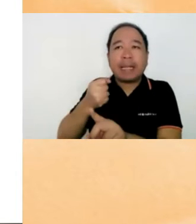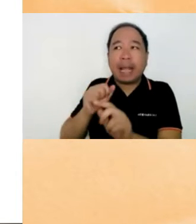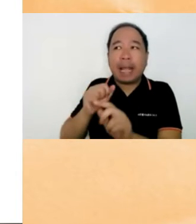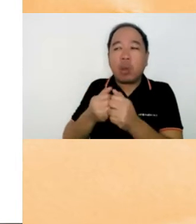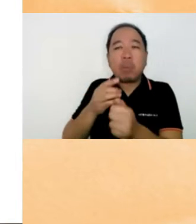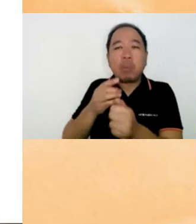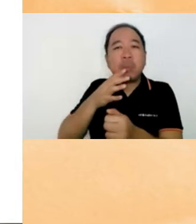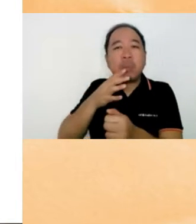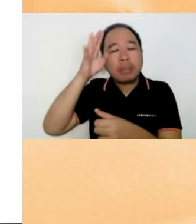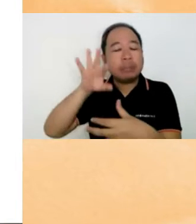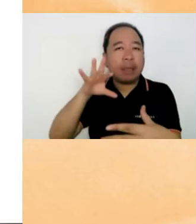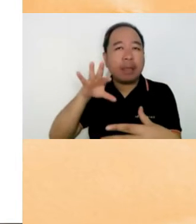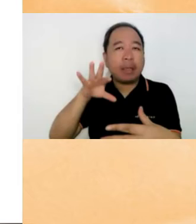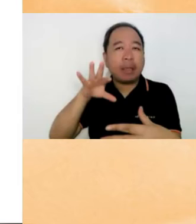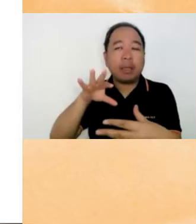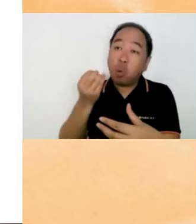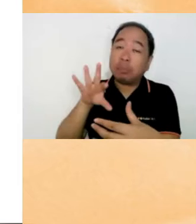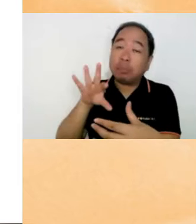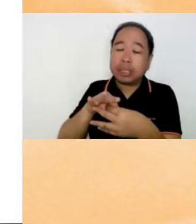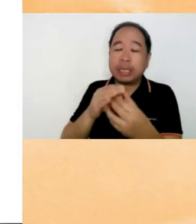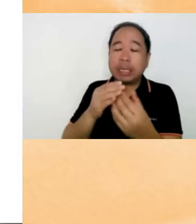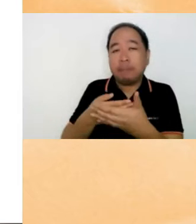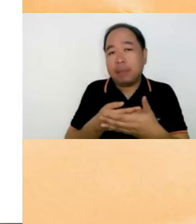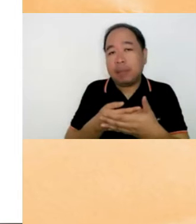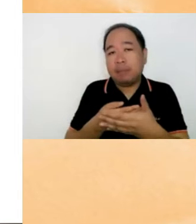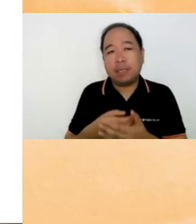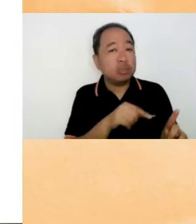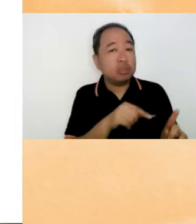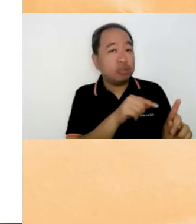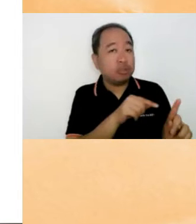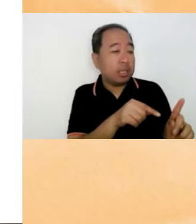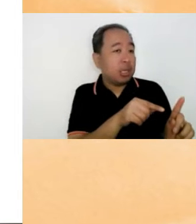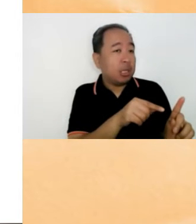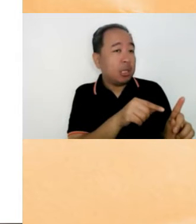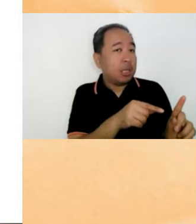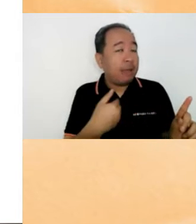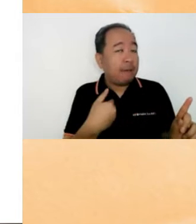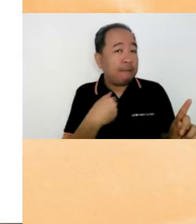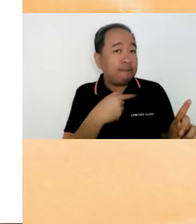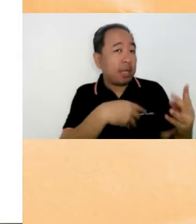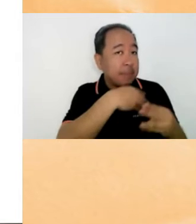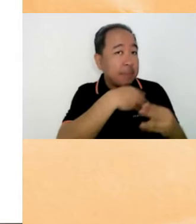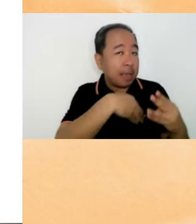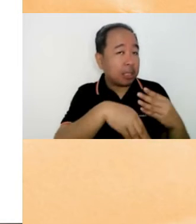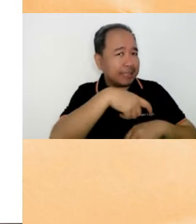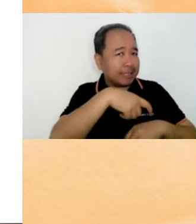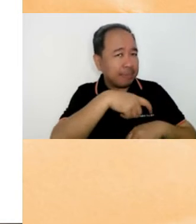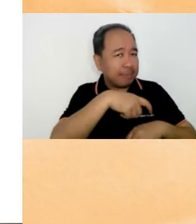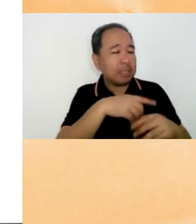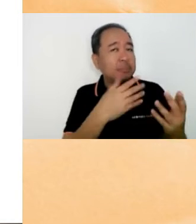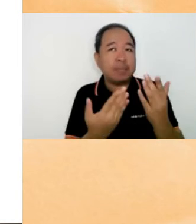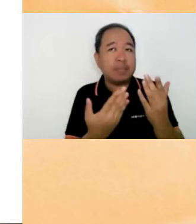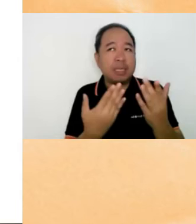be effective only if the mothers have the time to interact with the infant. The reality of poverty and the need to work and to other